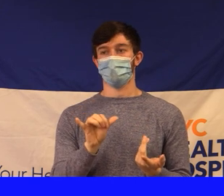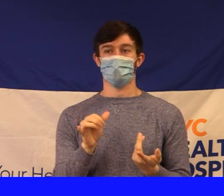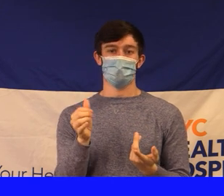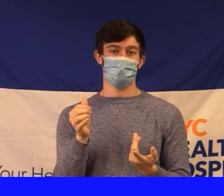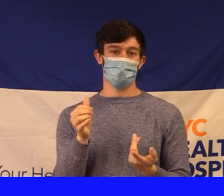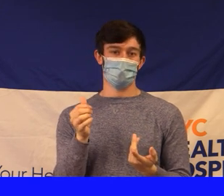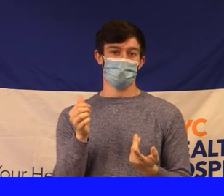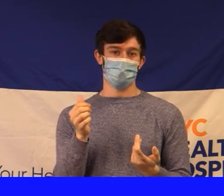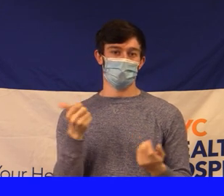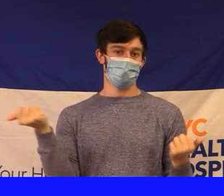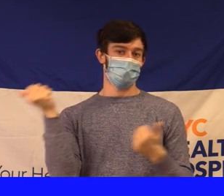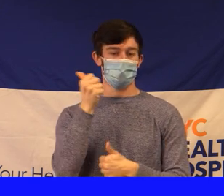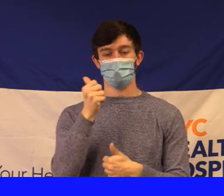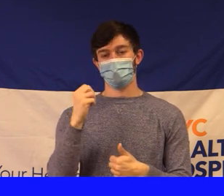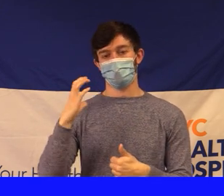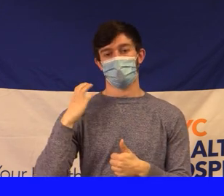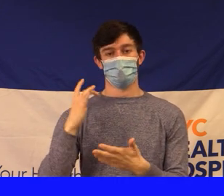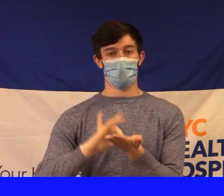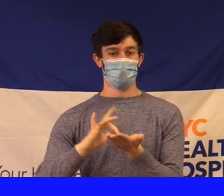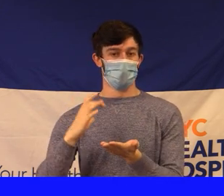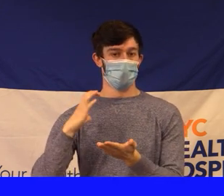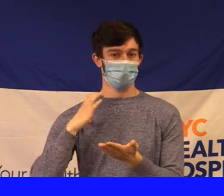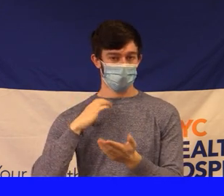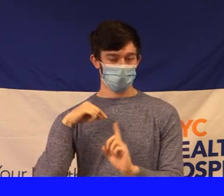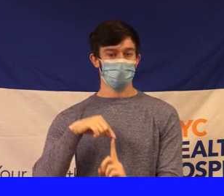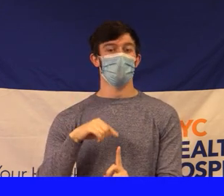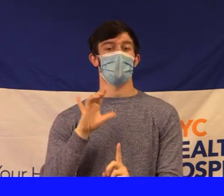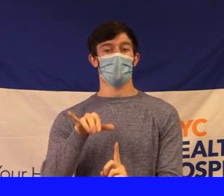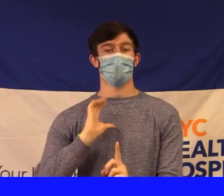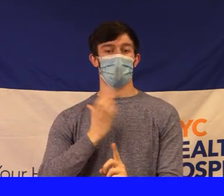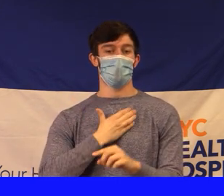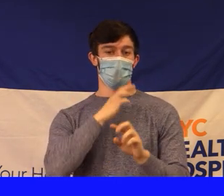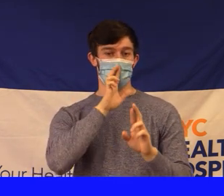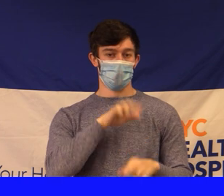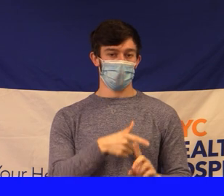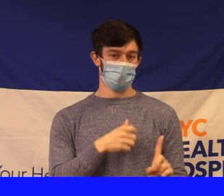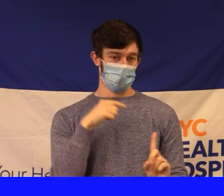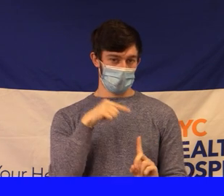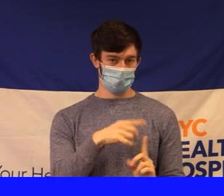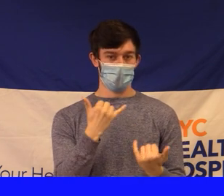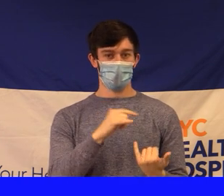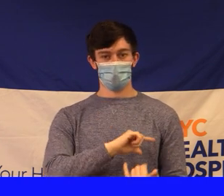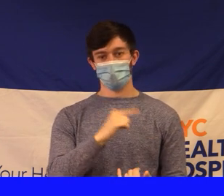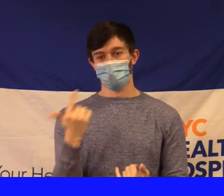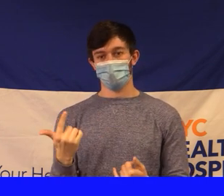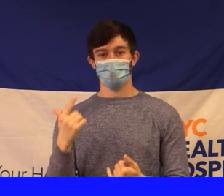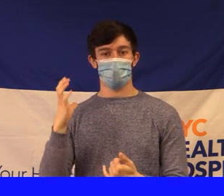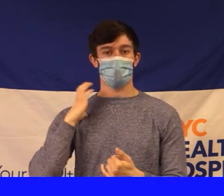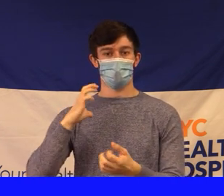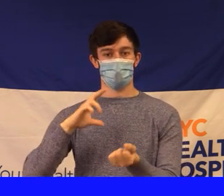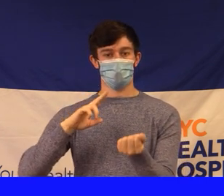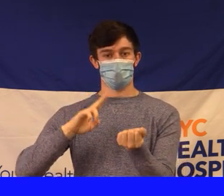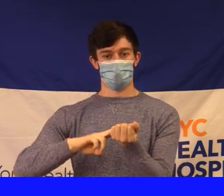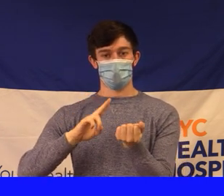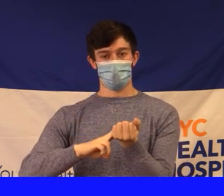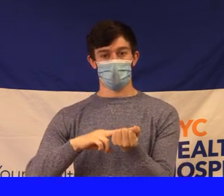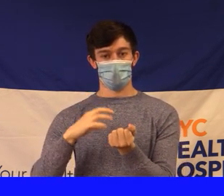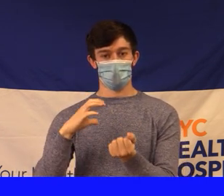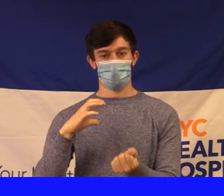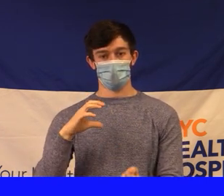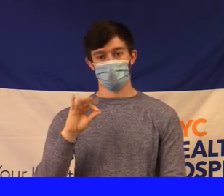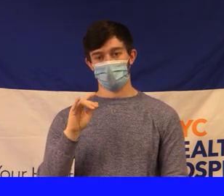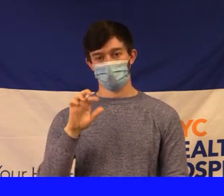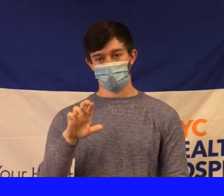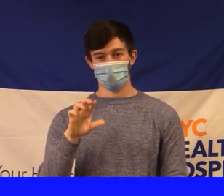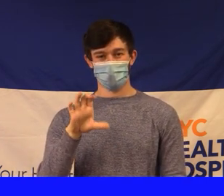chief medical officer. I'll turn it over to Dr. Sineas, our chief nursing officer. Thank you. Good morning,